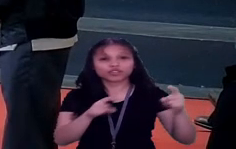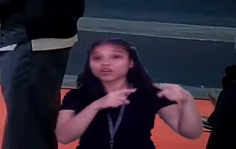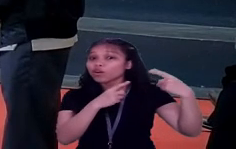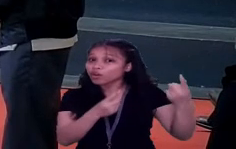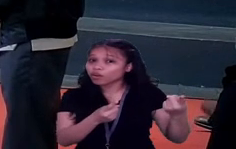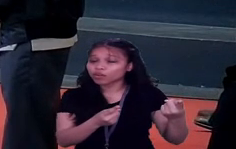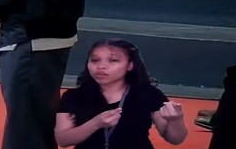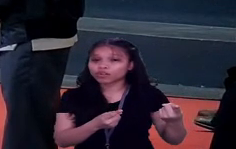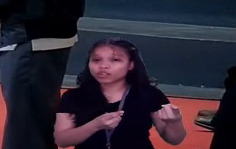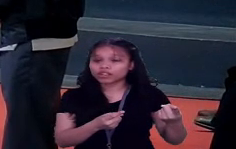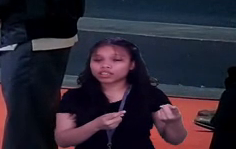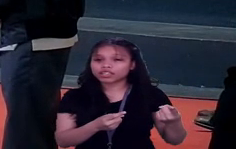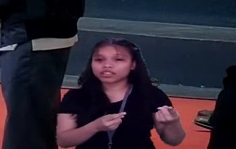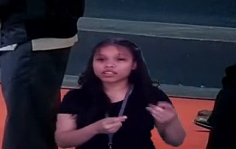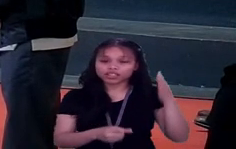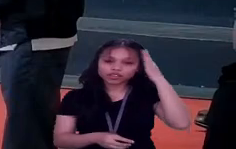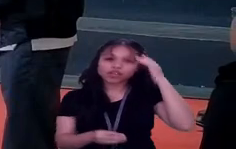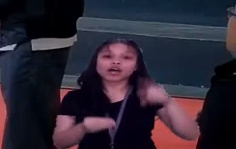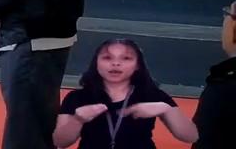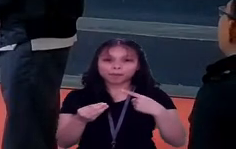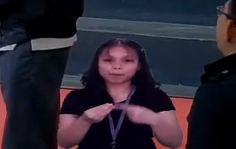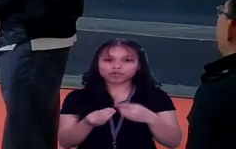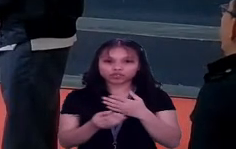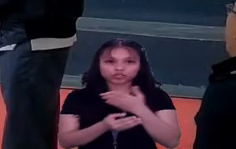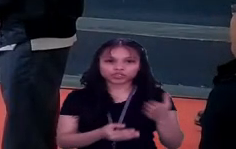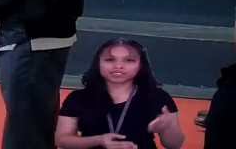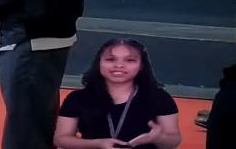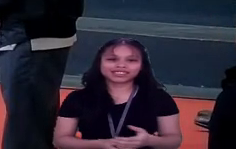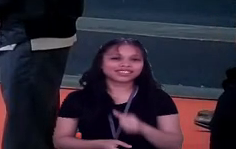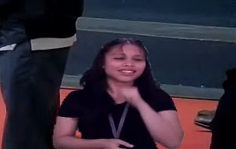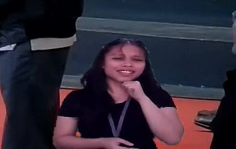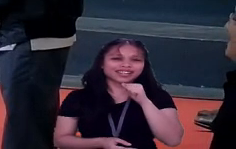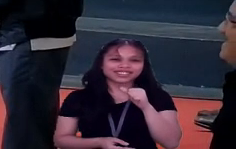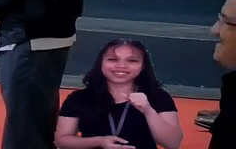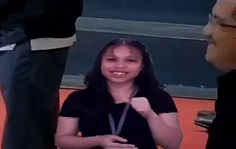because we cannot understand English.